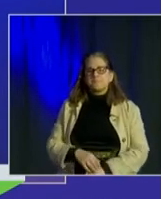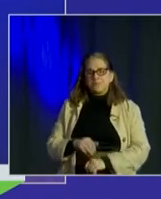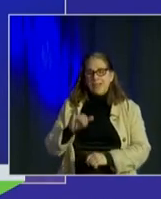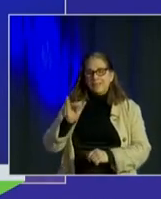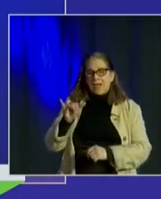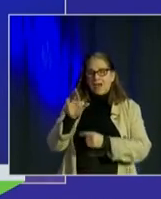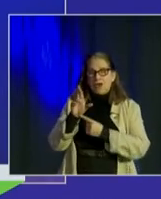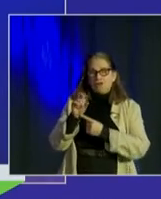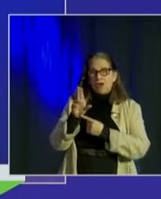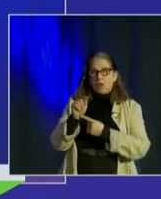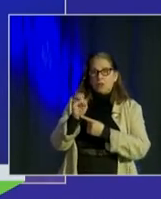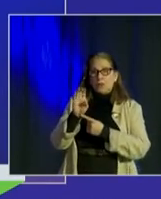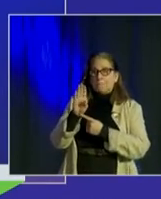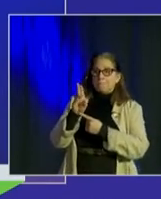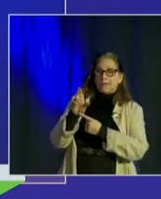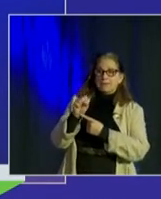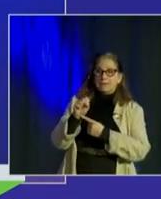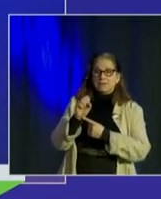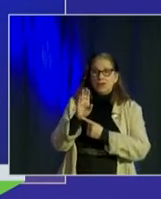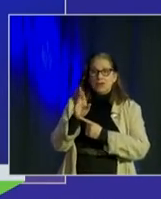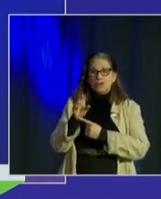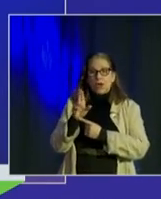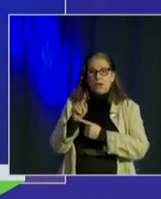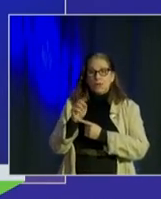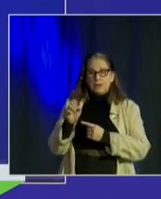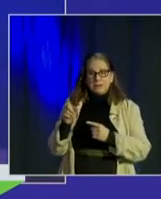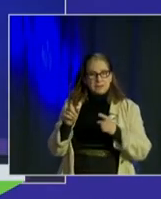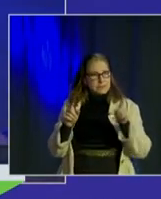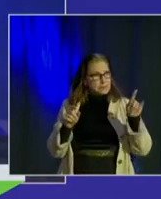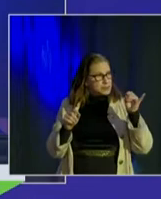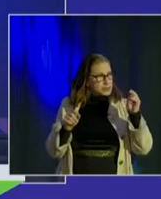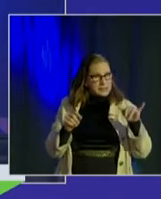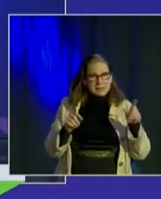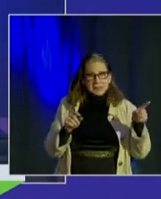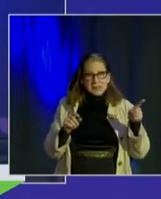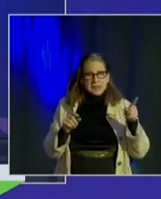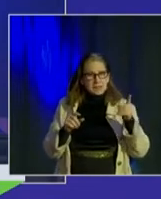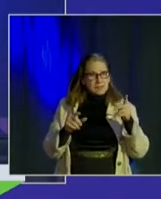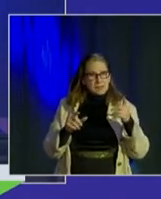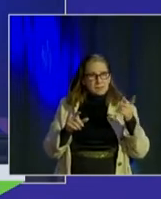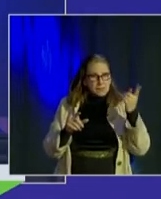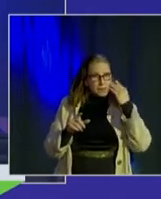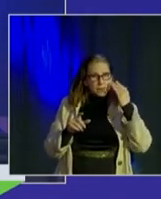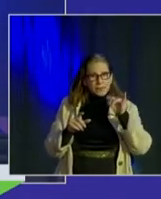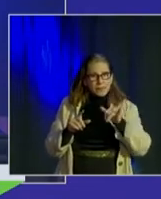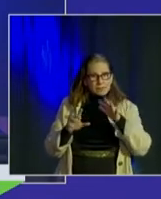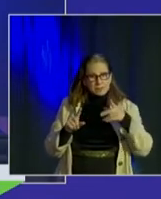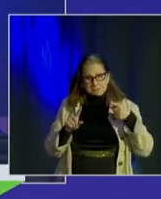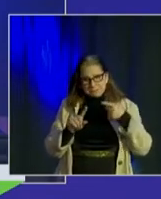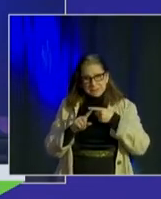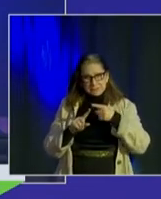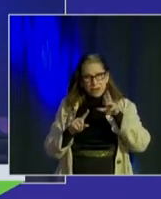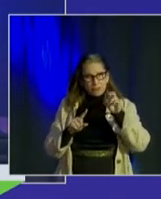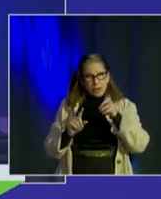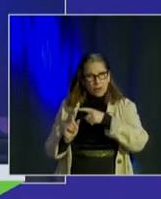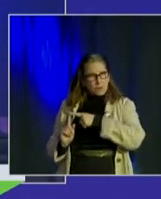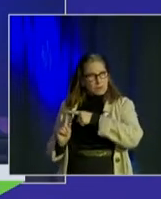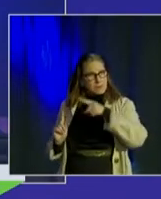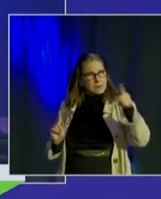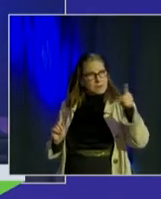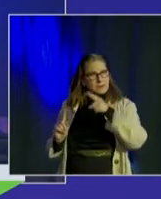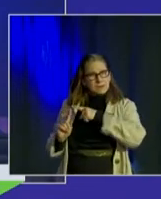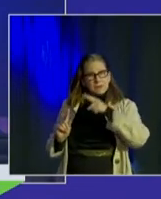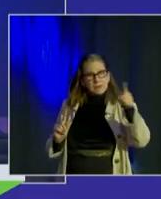Jenny or Lucinda remembers it specifically, but if I recall correctly, it's the 90 or